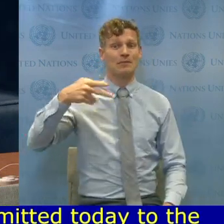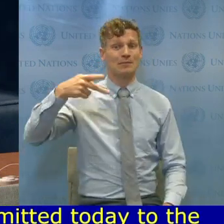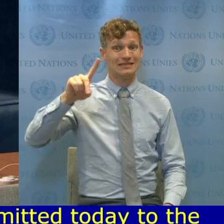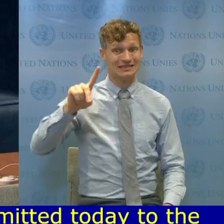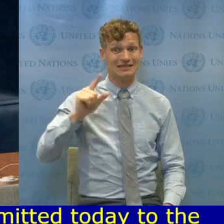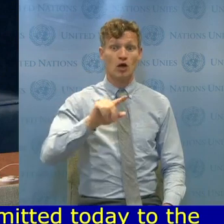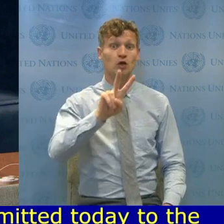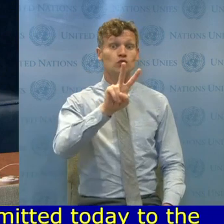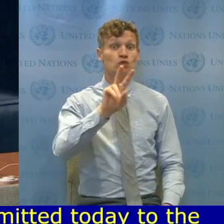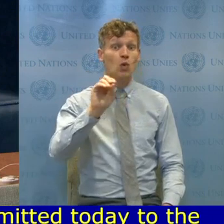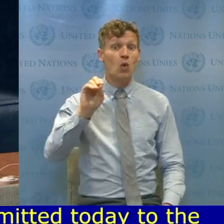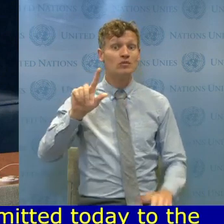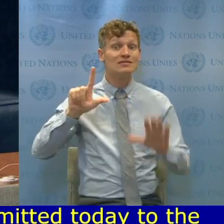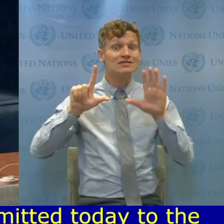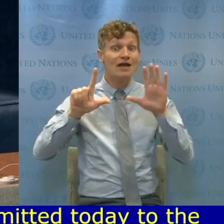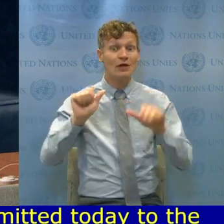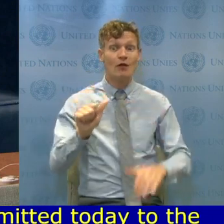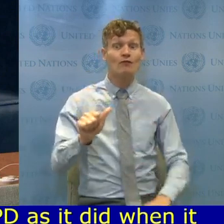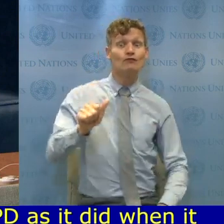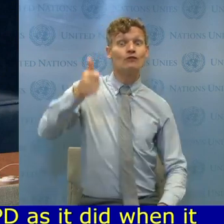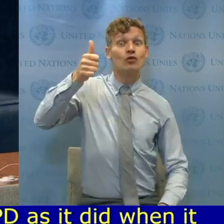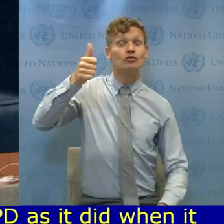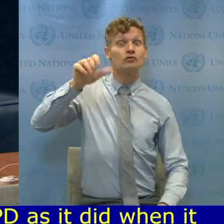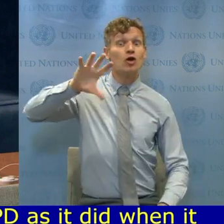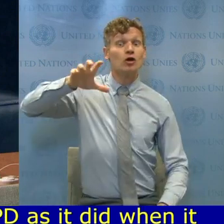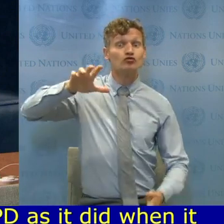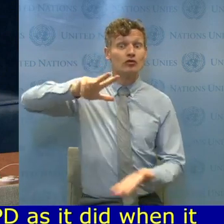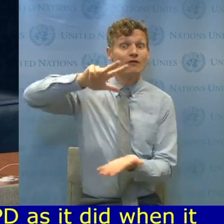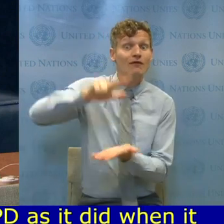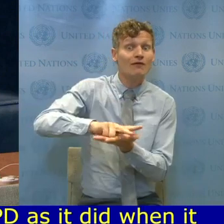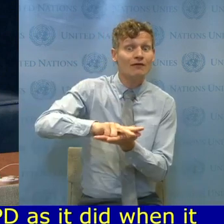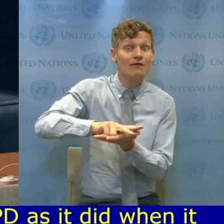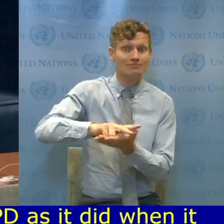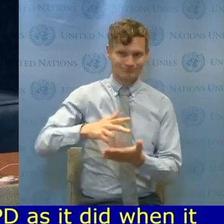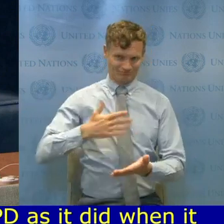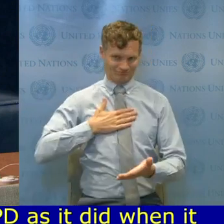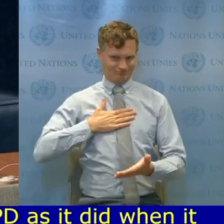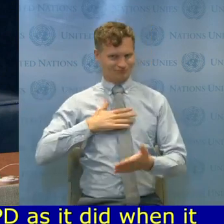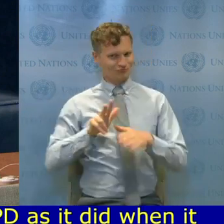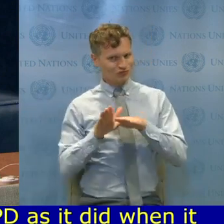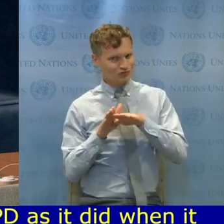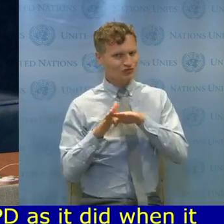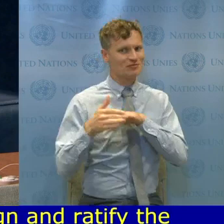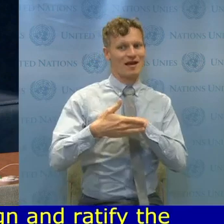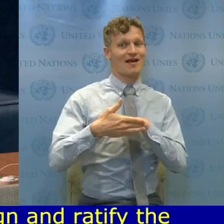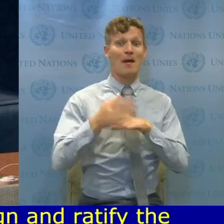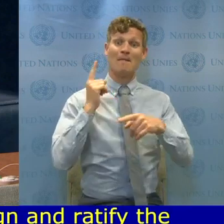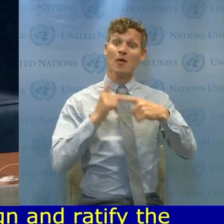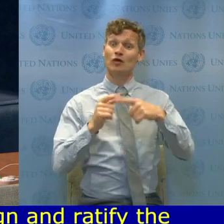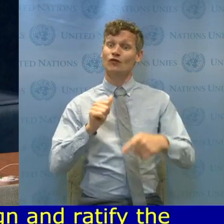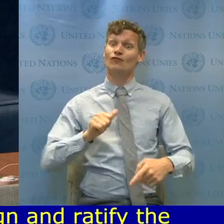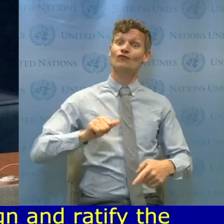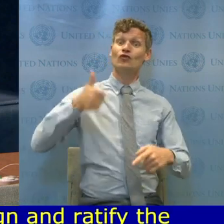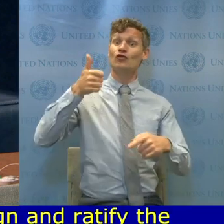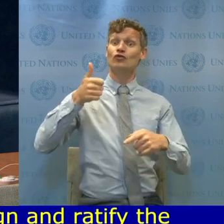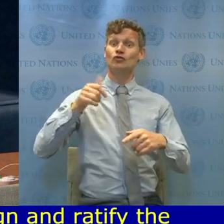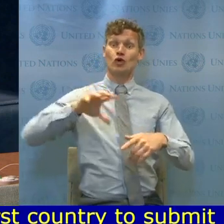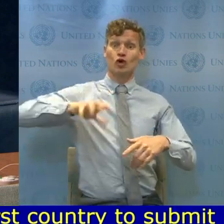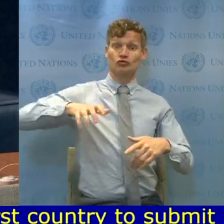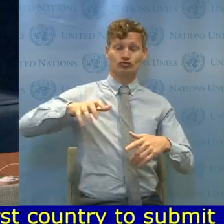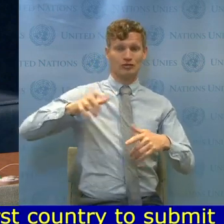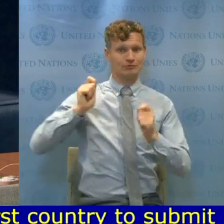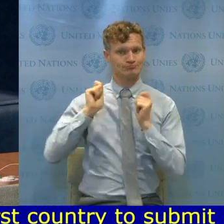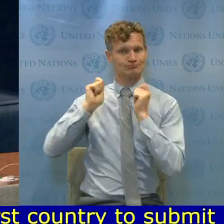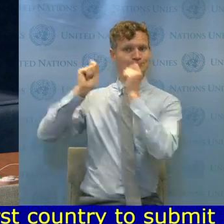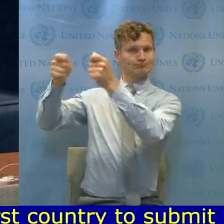2007 and the first country in the Caribbean to submit its report. Since then, Jamaica has adopted a systematic and strategic approach towards the development